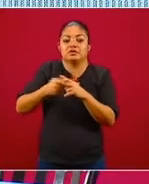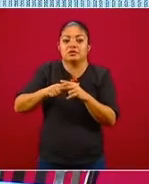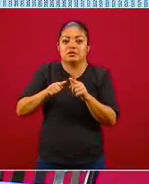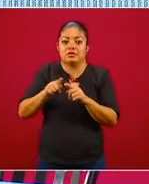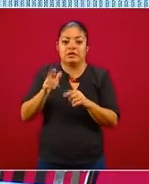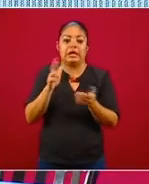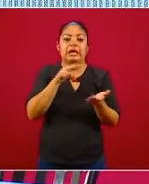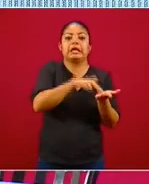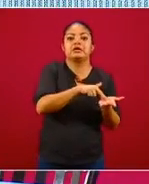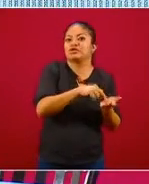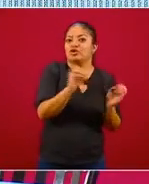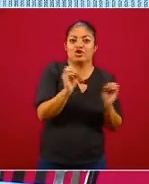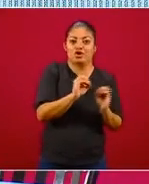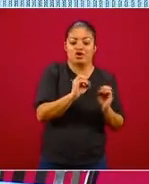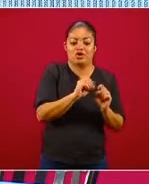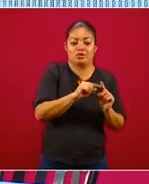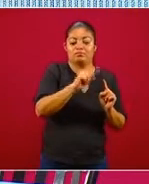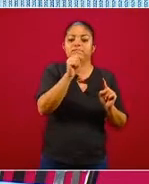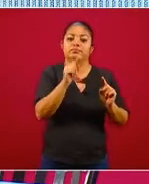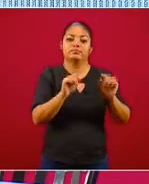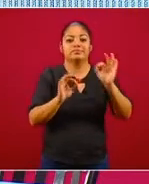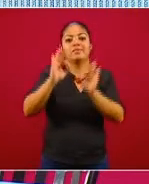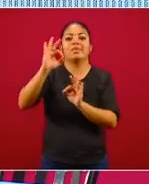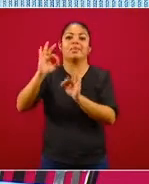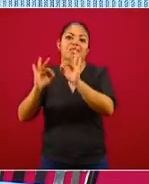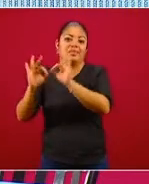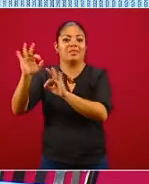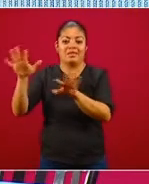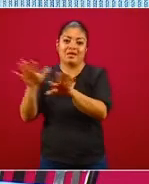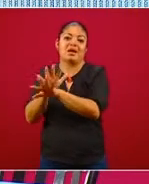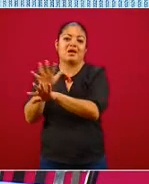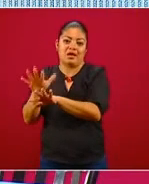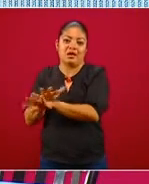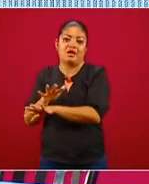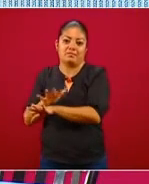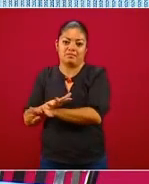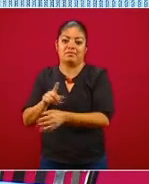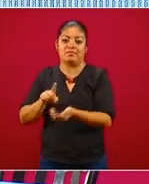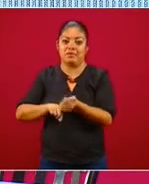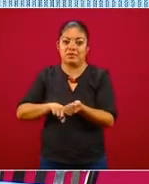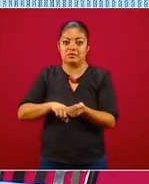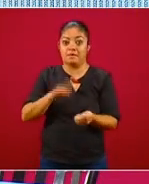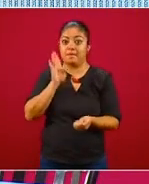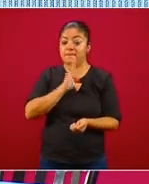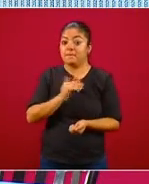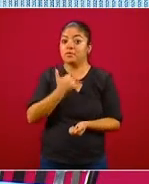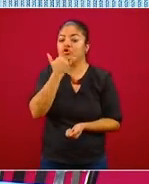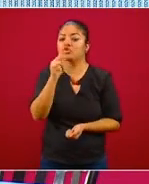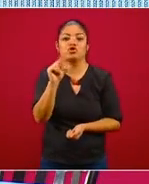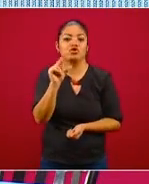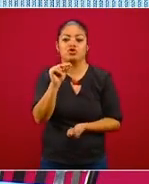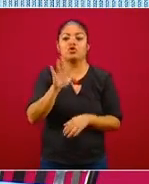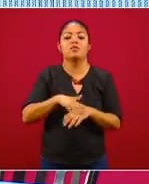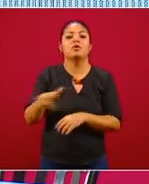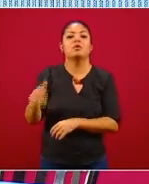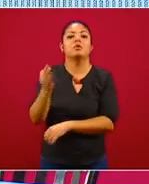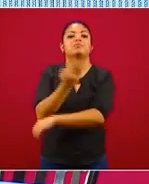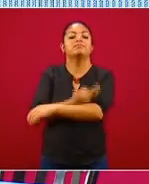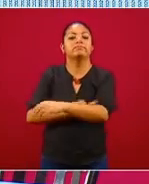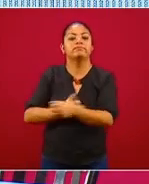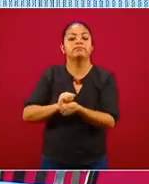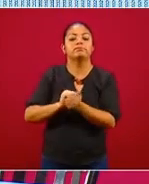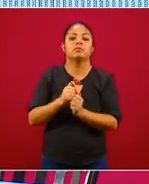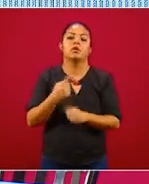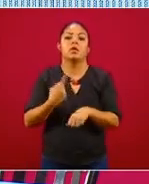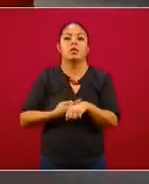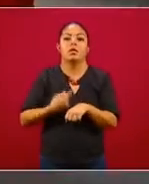the way of distributing the data changes according to the different dates that are used. So based on this analysis,